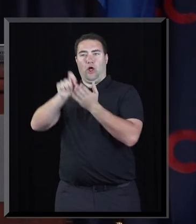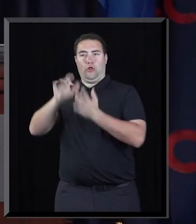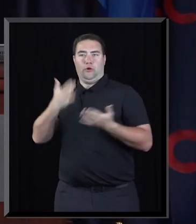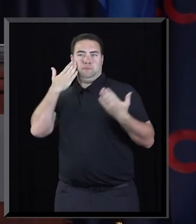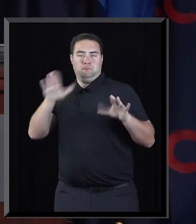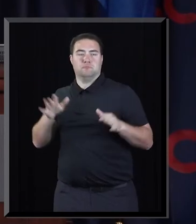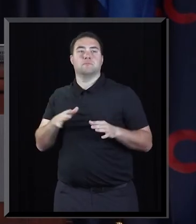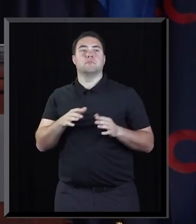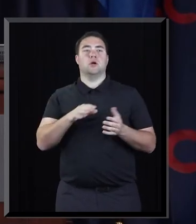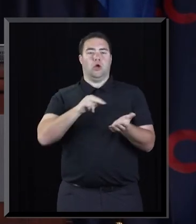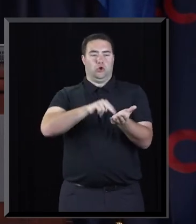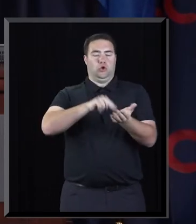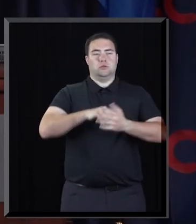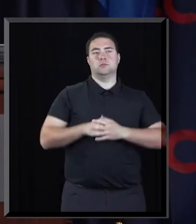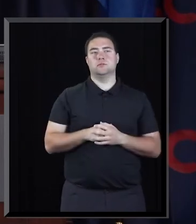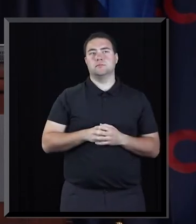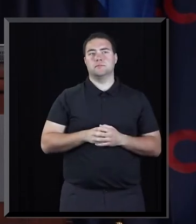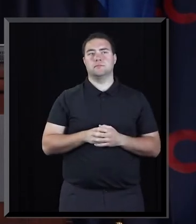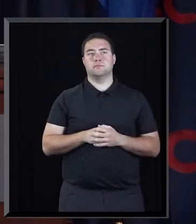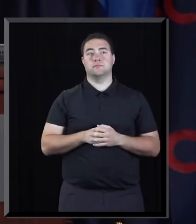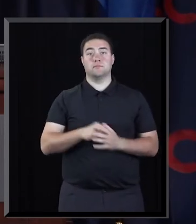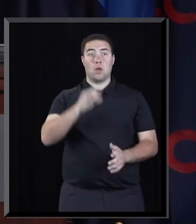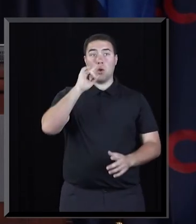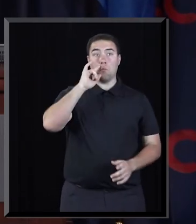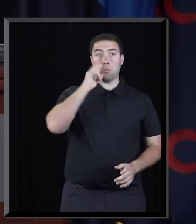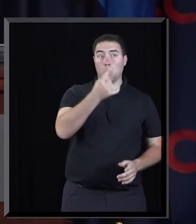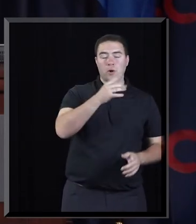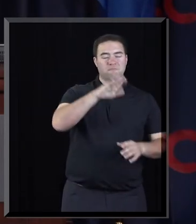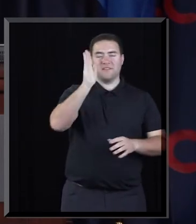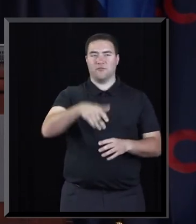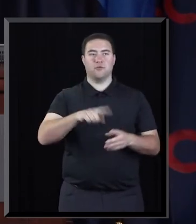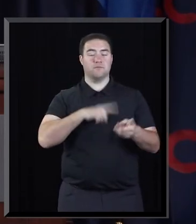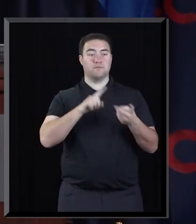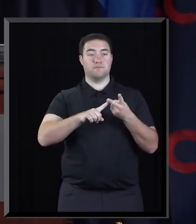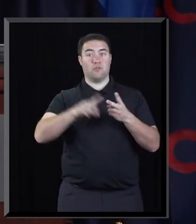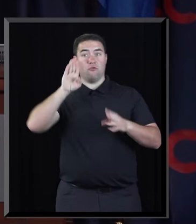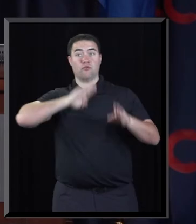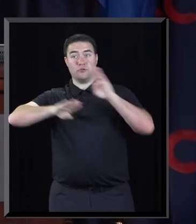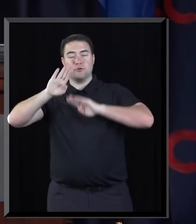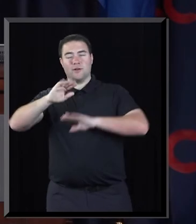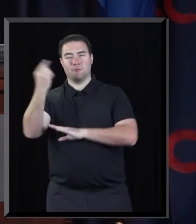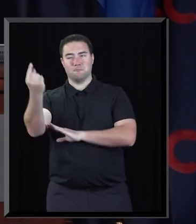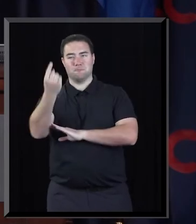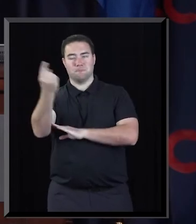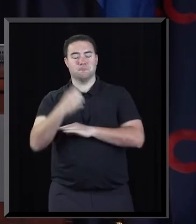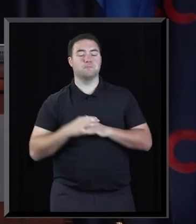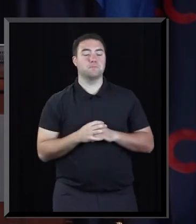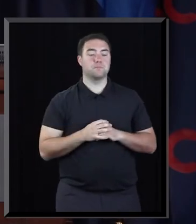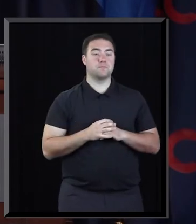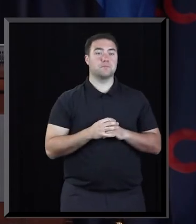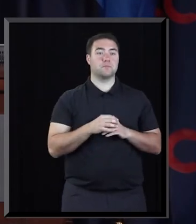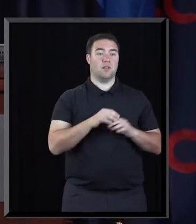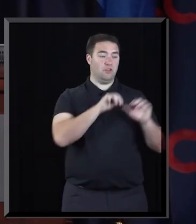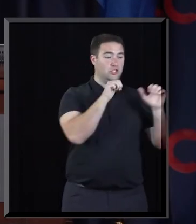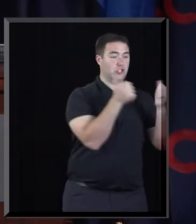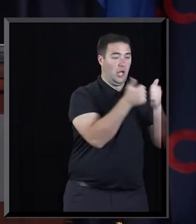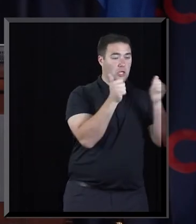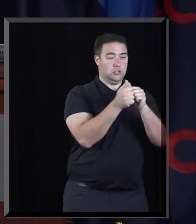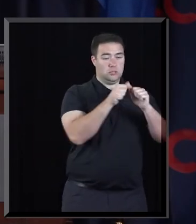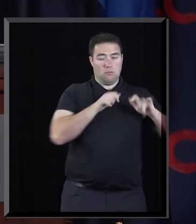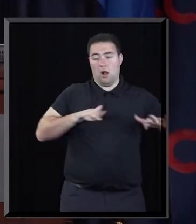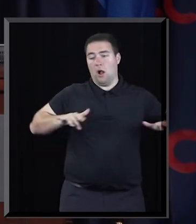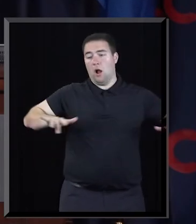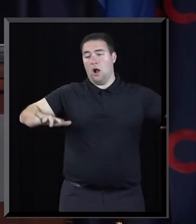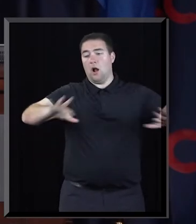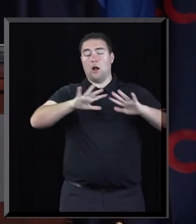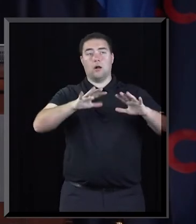Being a nurse. You will never be bored. You will always be frustrated. You will be surrounded by challenges. You will have